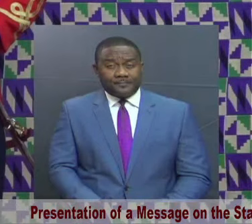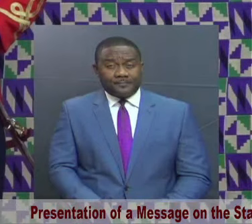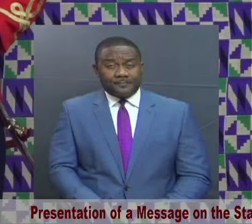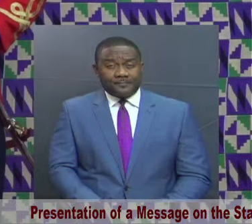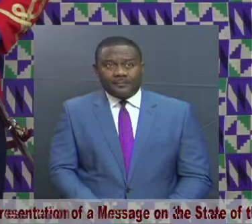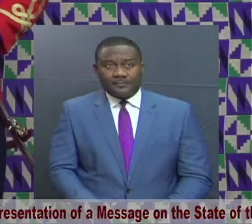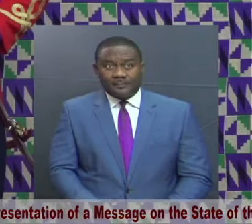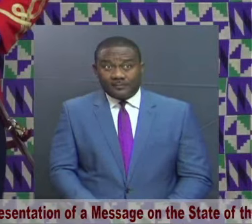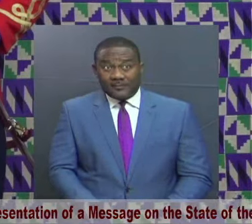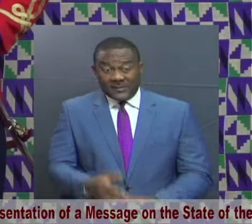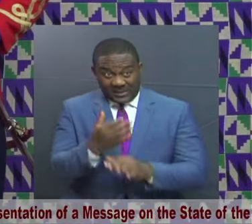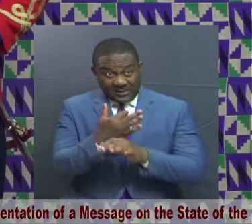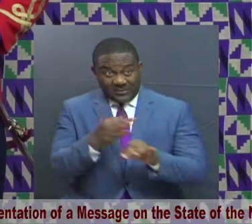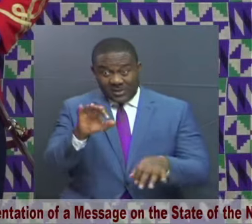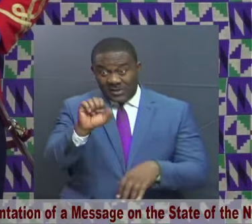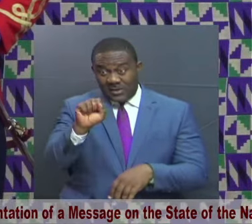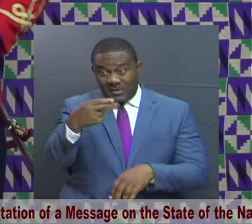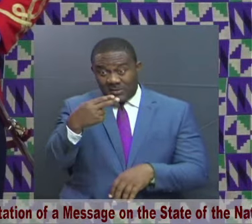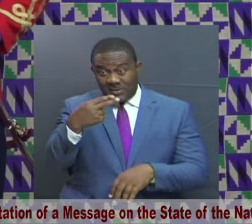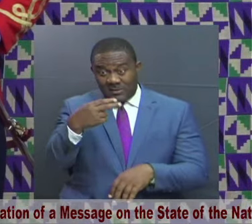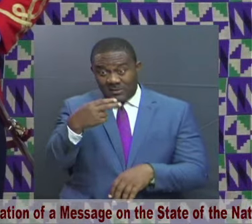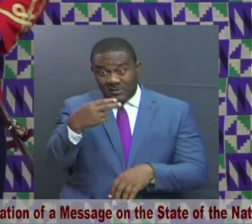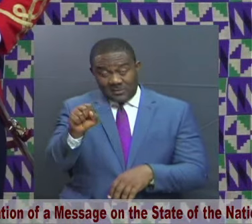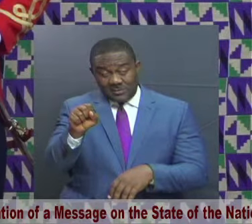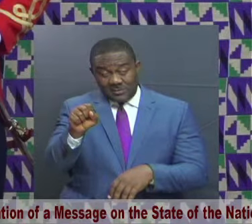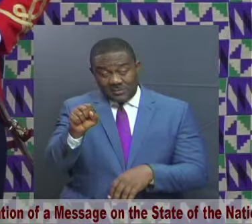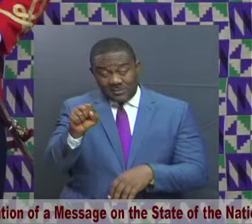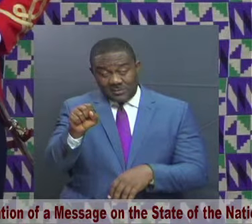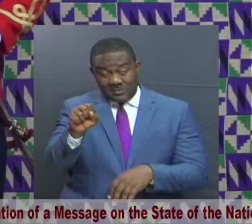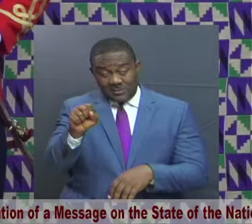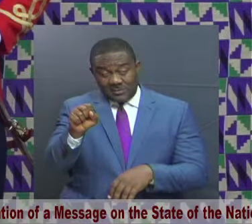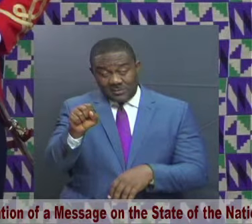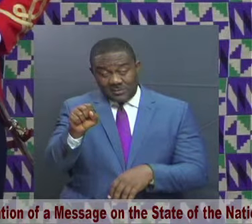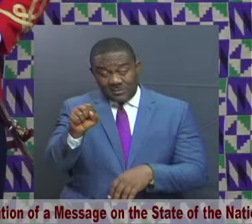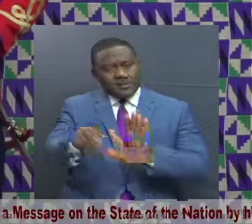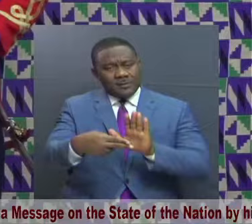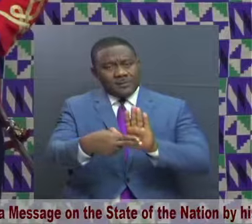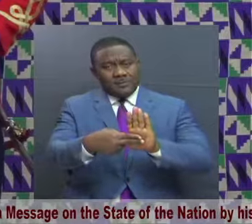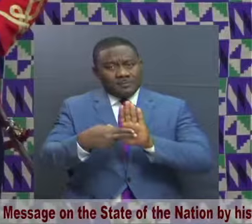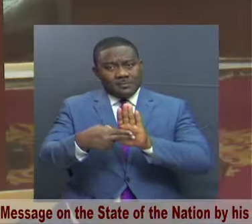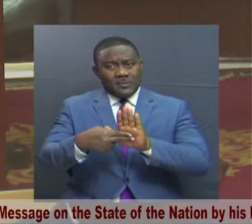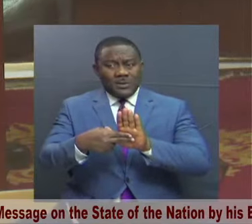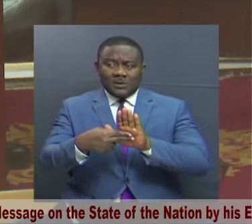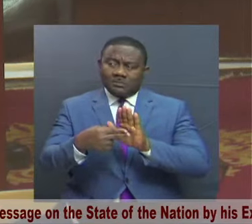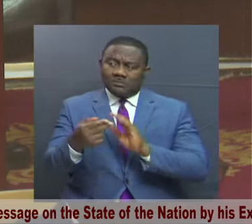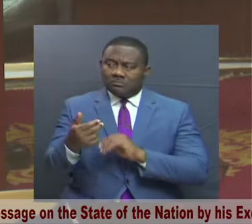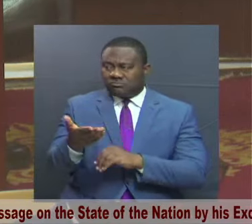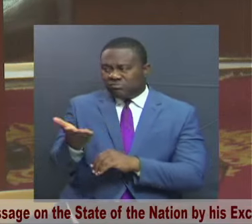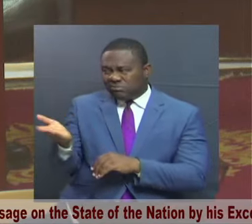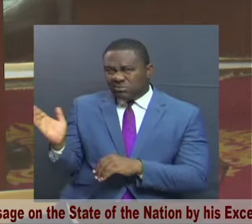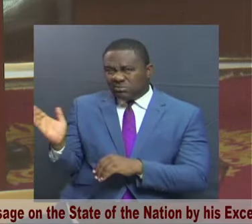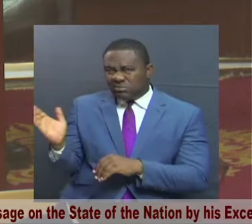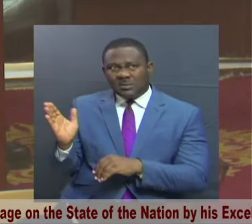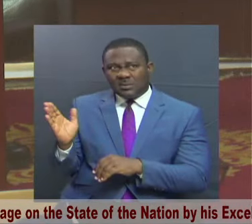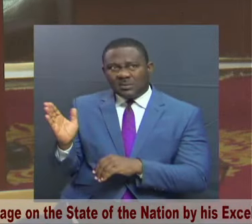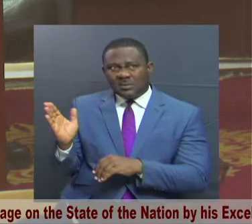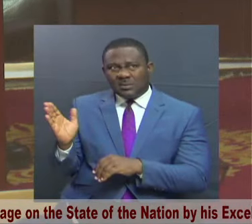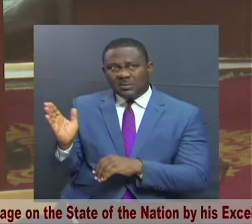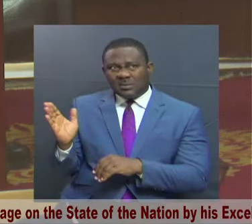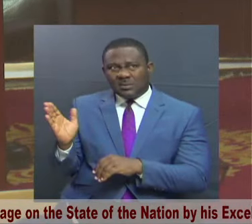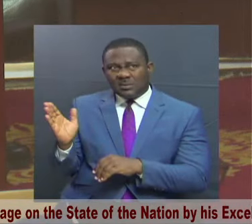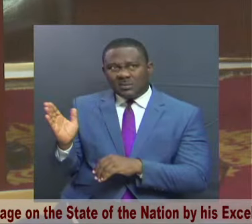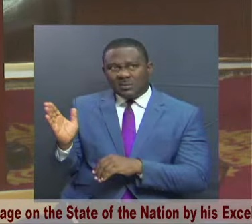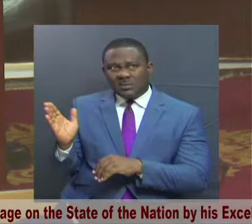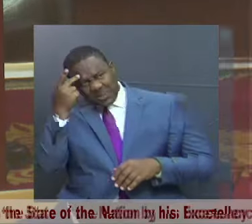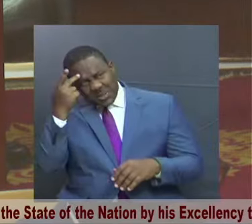free shs might be labored might be labeled by its distractors as a mere political